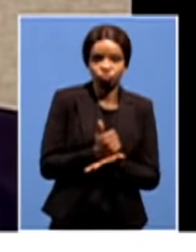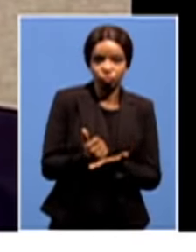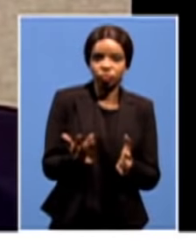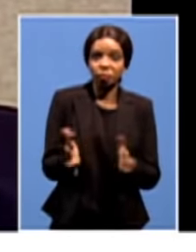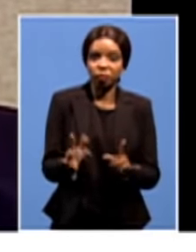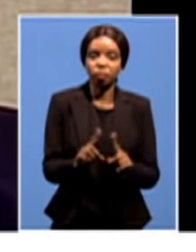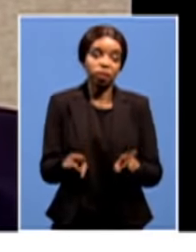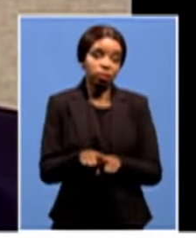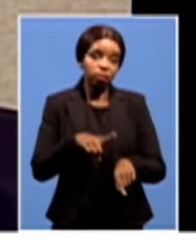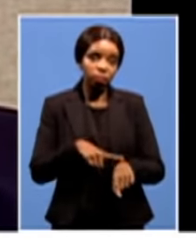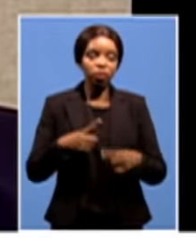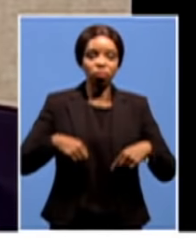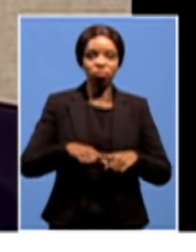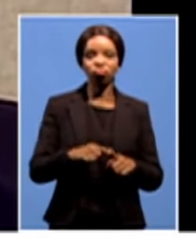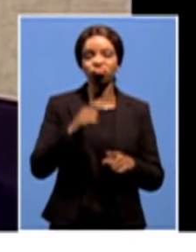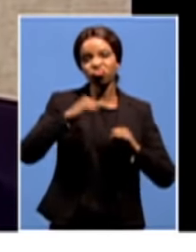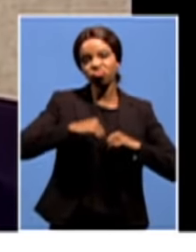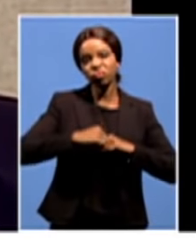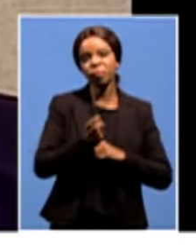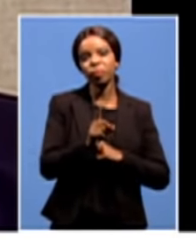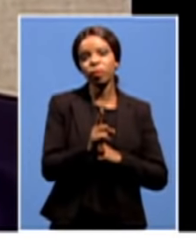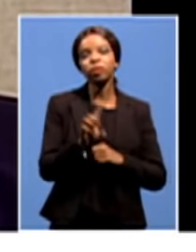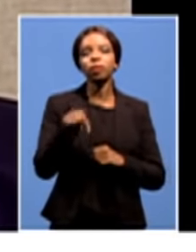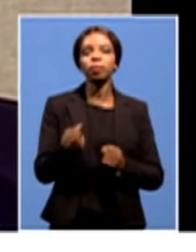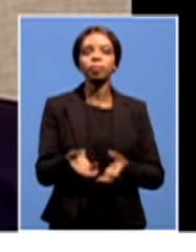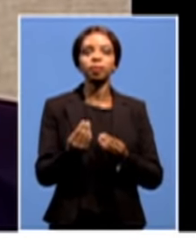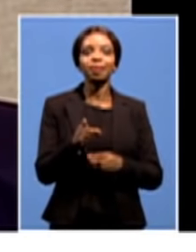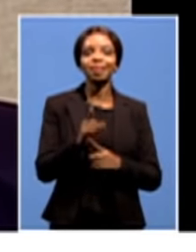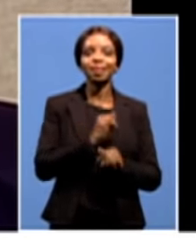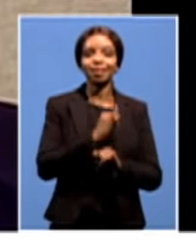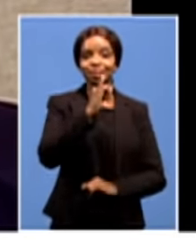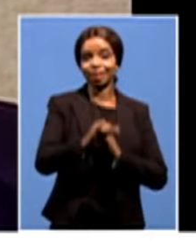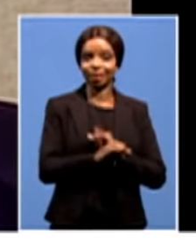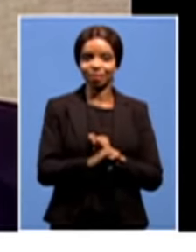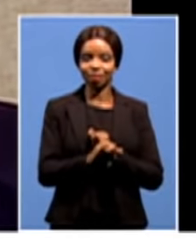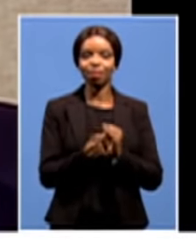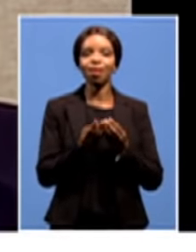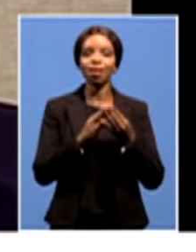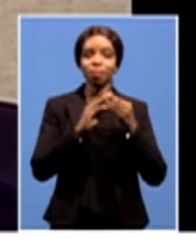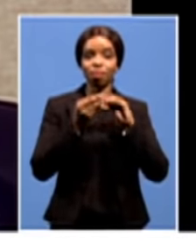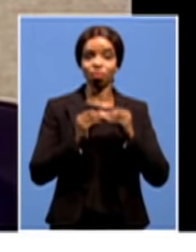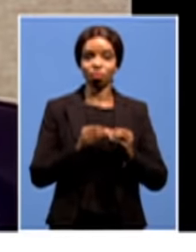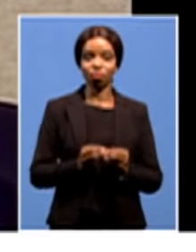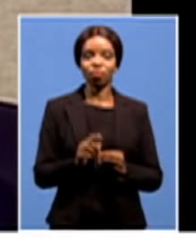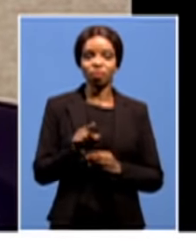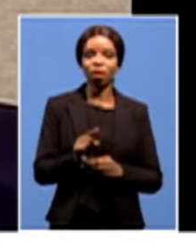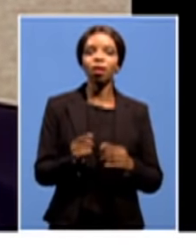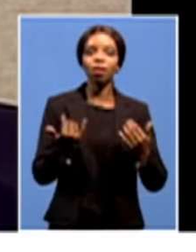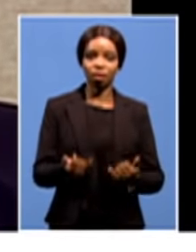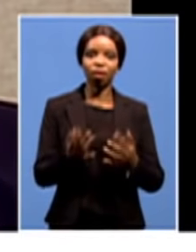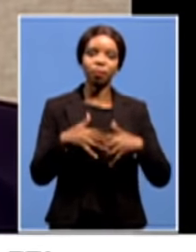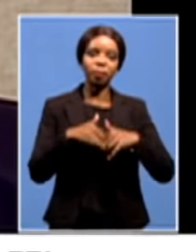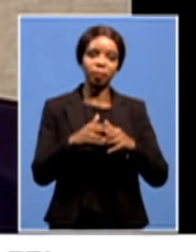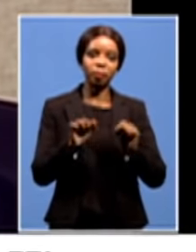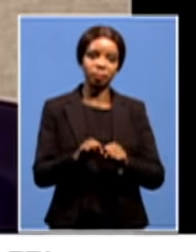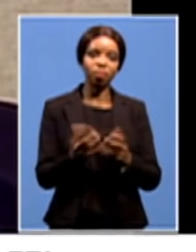time they agreed that we should have international mediation. And that international mediation has just been set up now. People have been